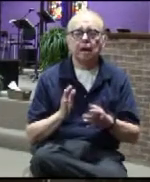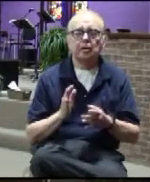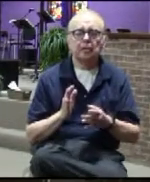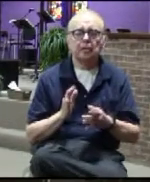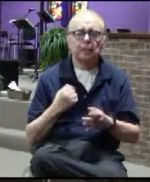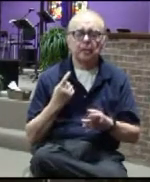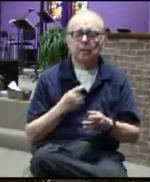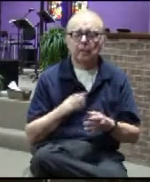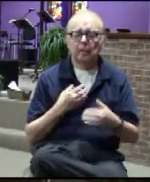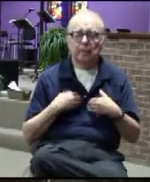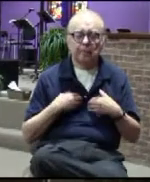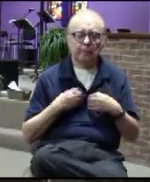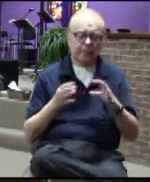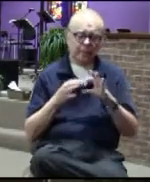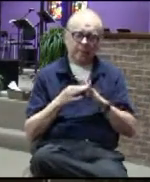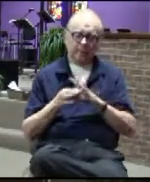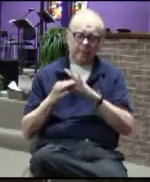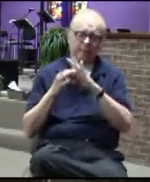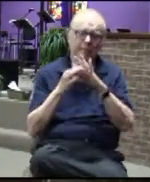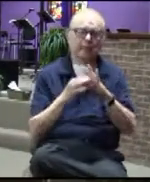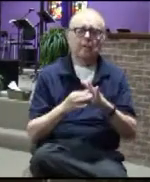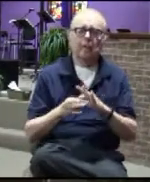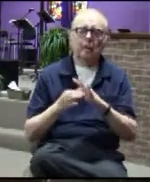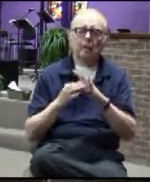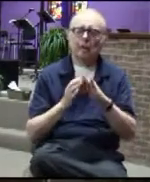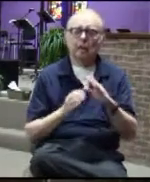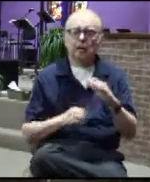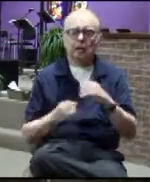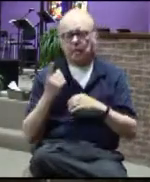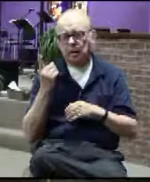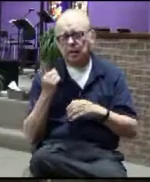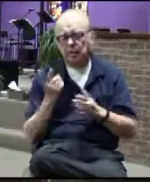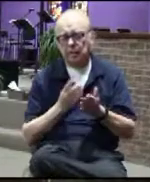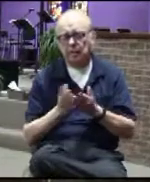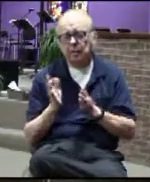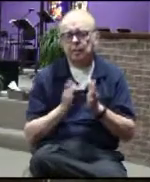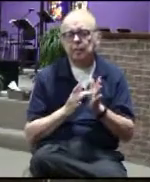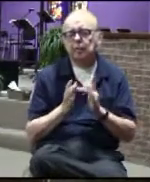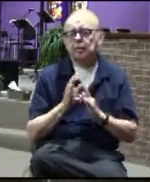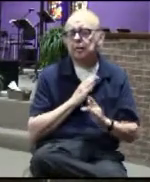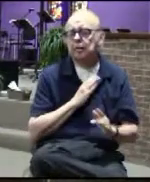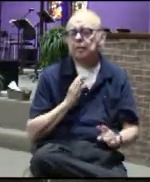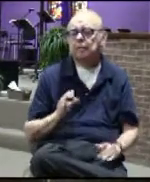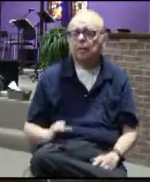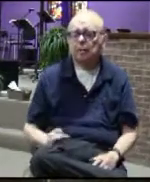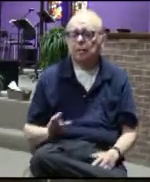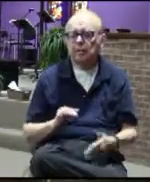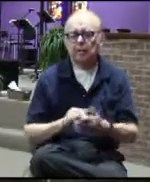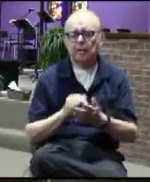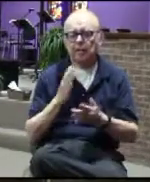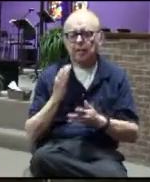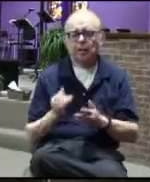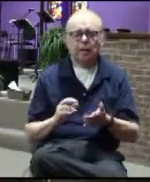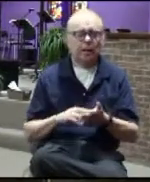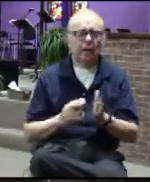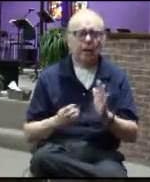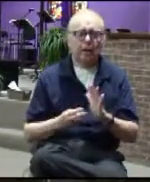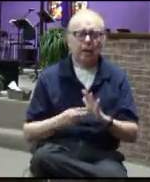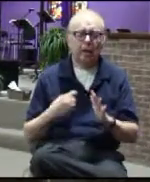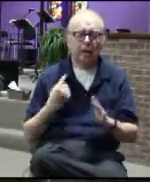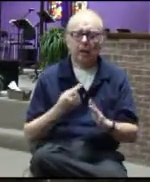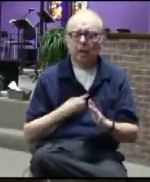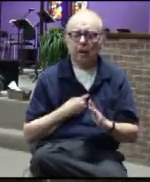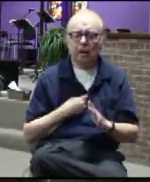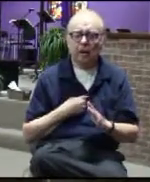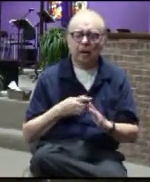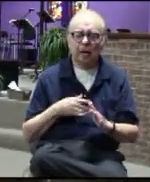so we have this relationship understanding through Jesus Christ this is what it means when he says he